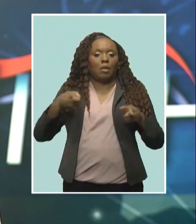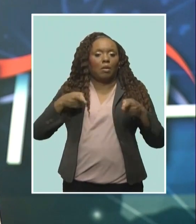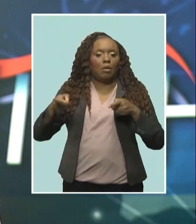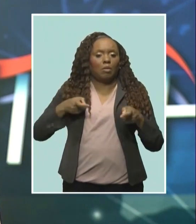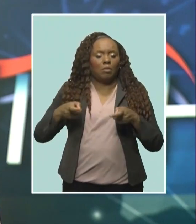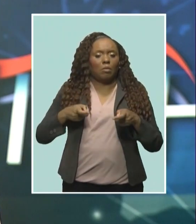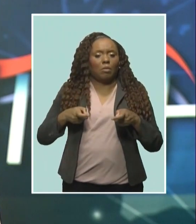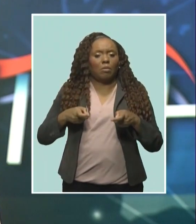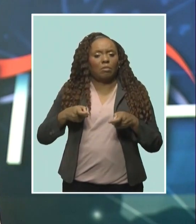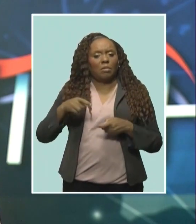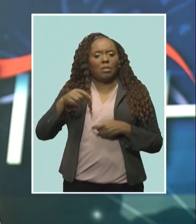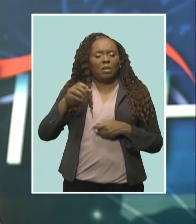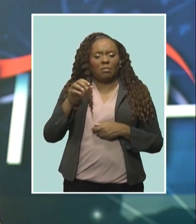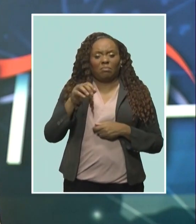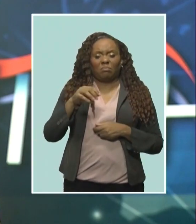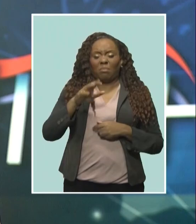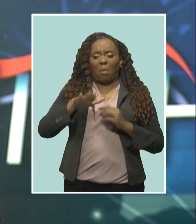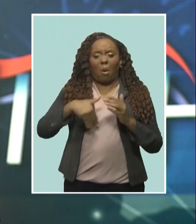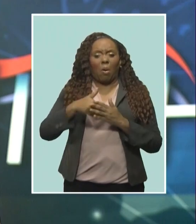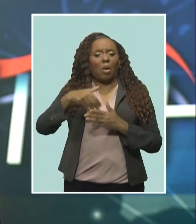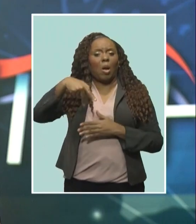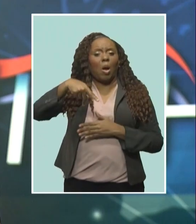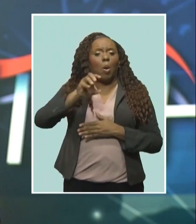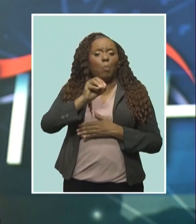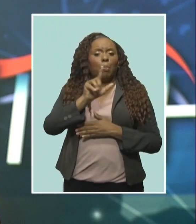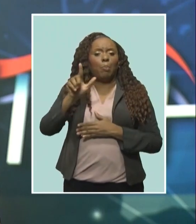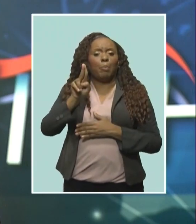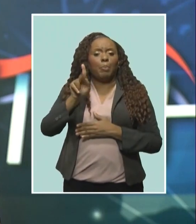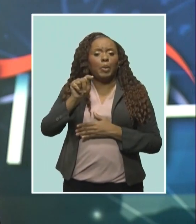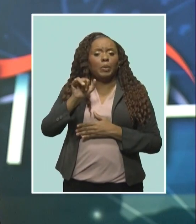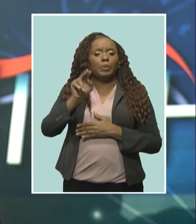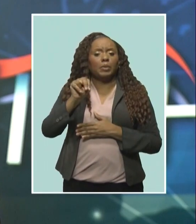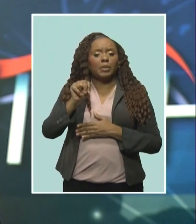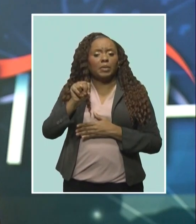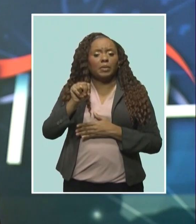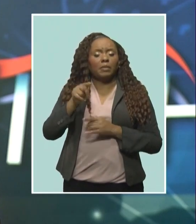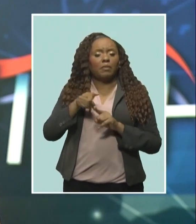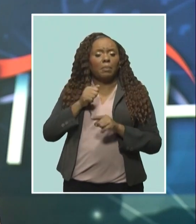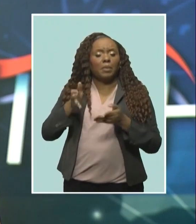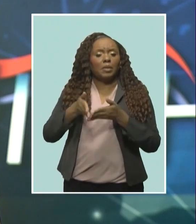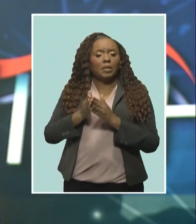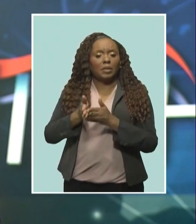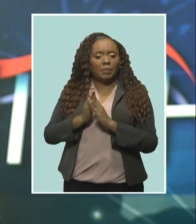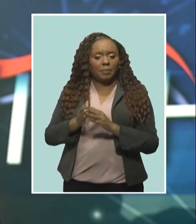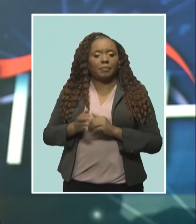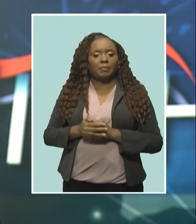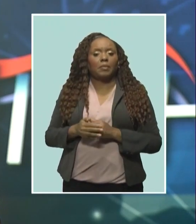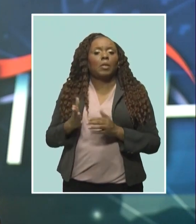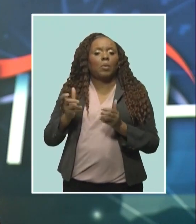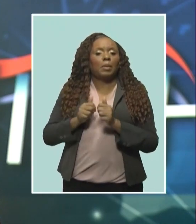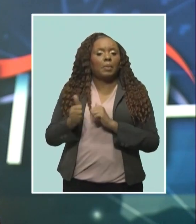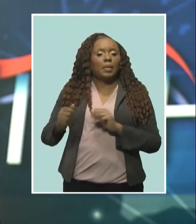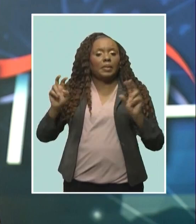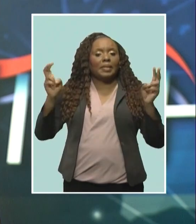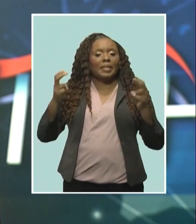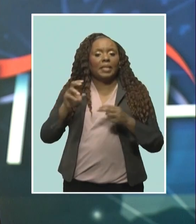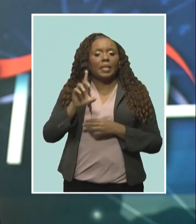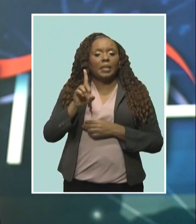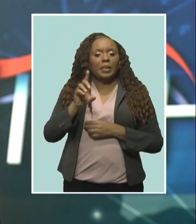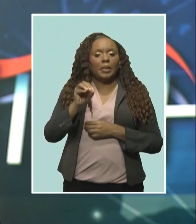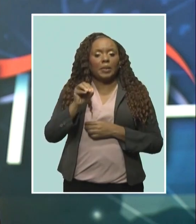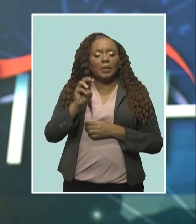The introduction of the Marine Transport Emissions Control Bill follows the recent passing of the Domestic Vessels Bill and